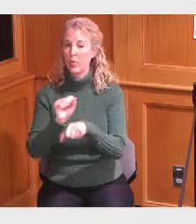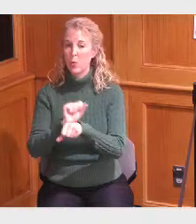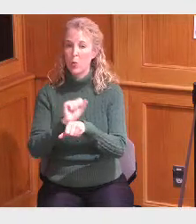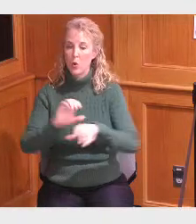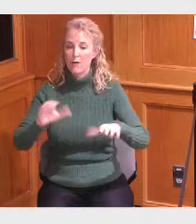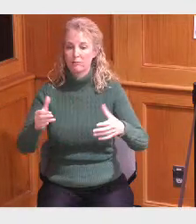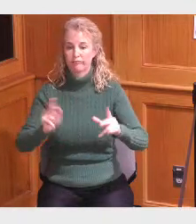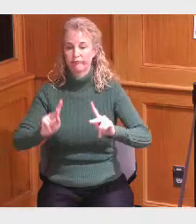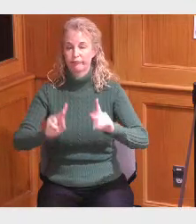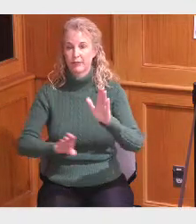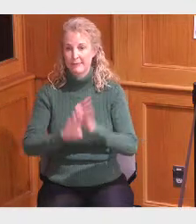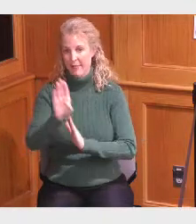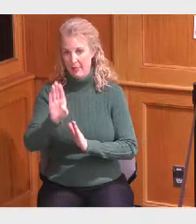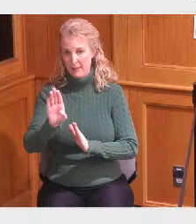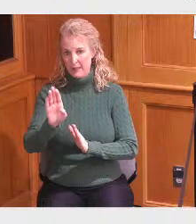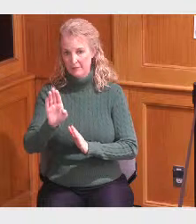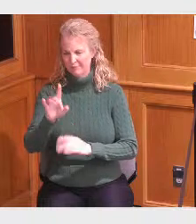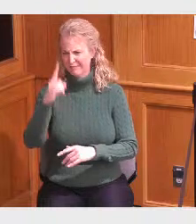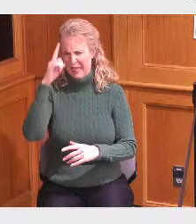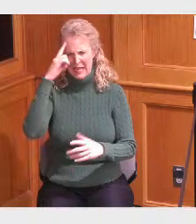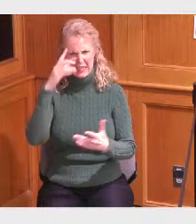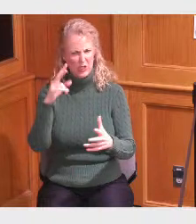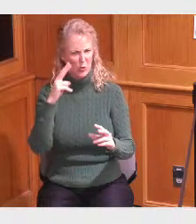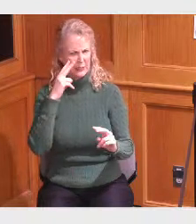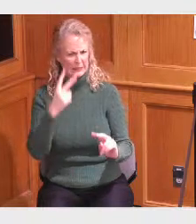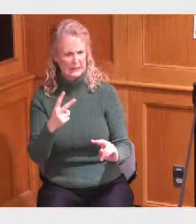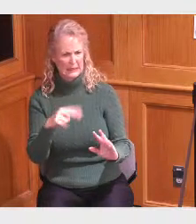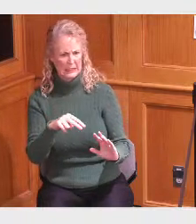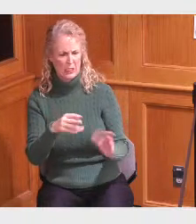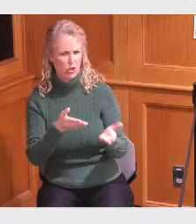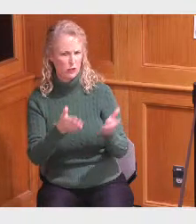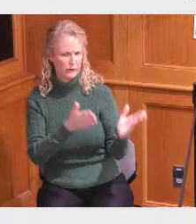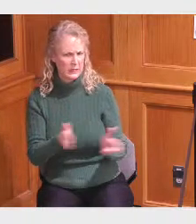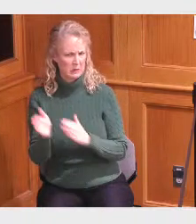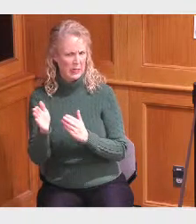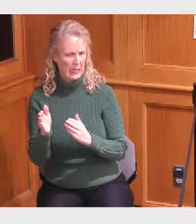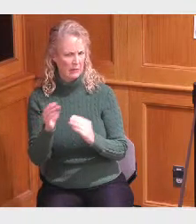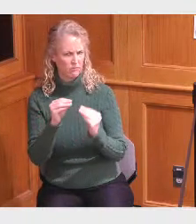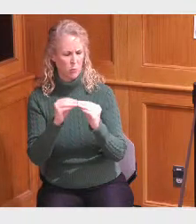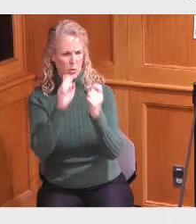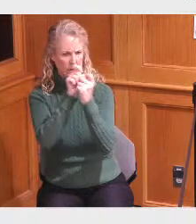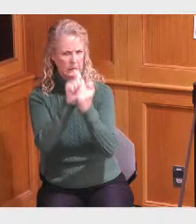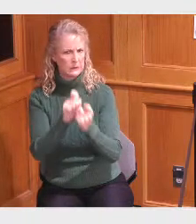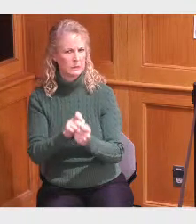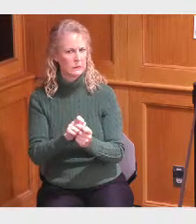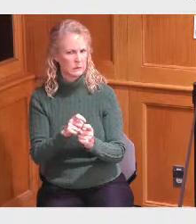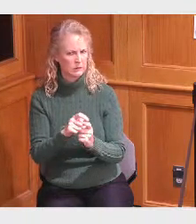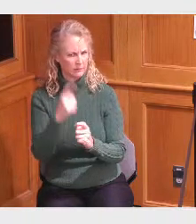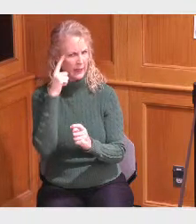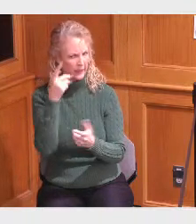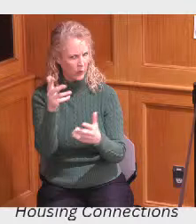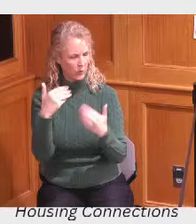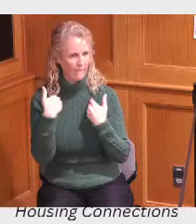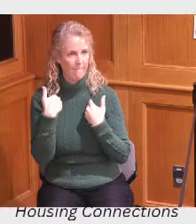I think everybody has a copy of the services plan that provides more detail on the various things that we're working